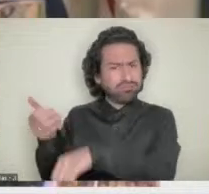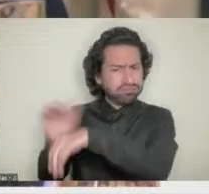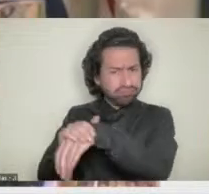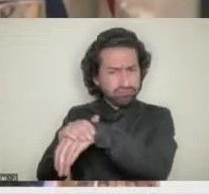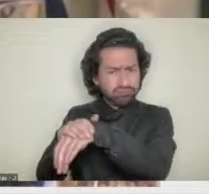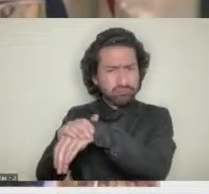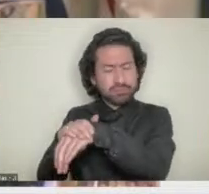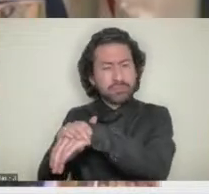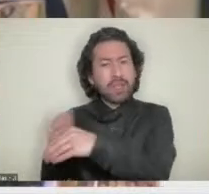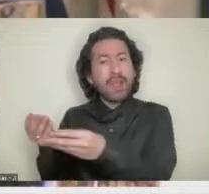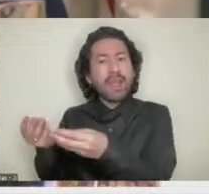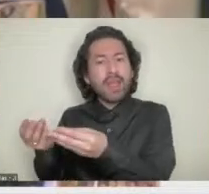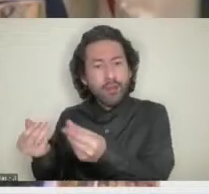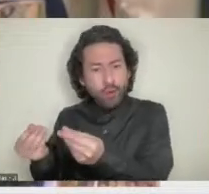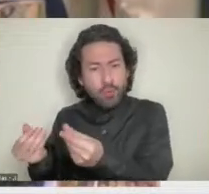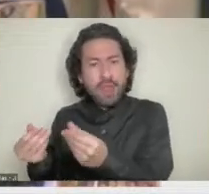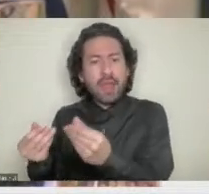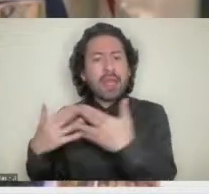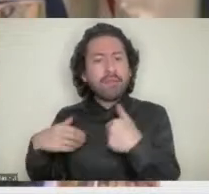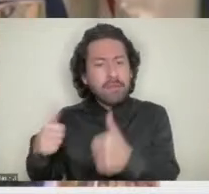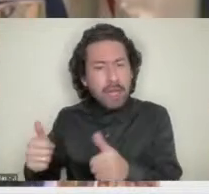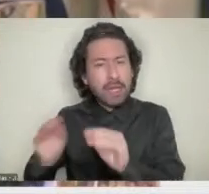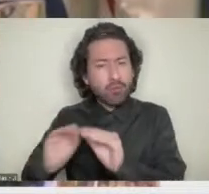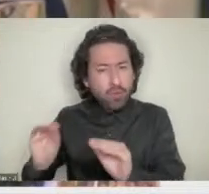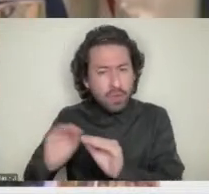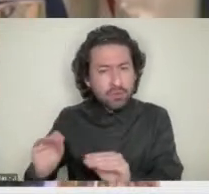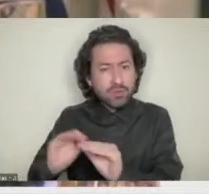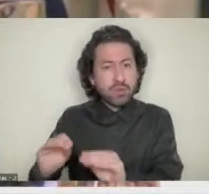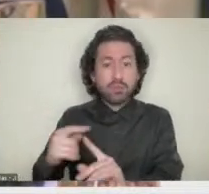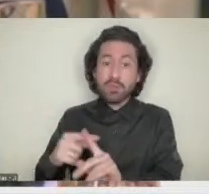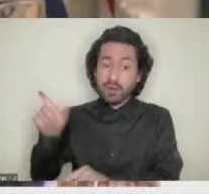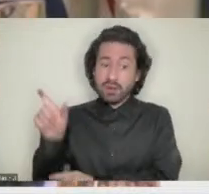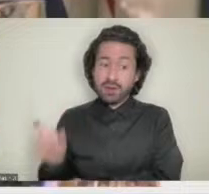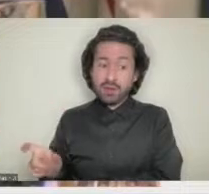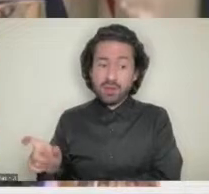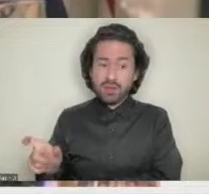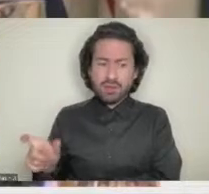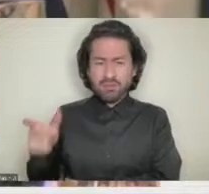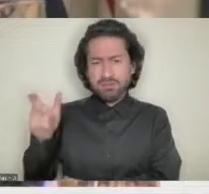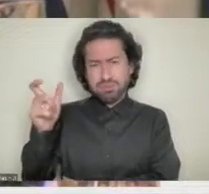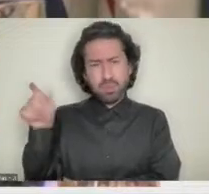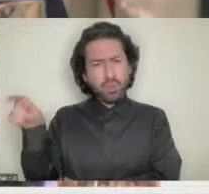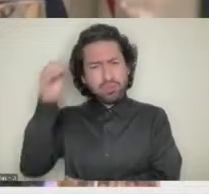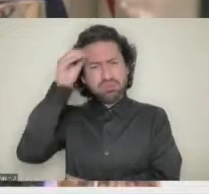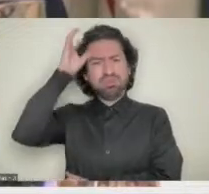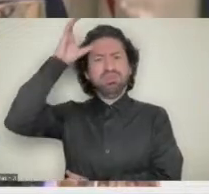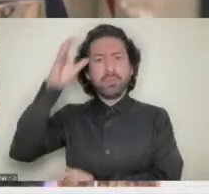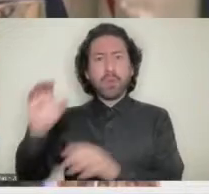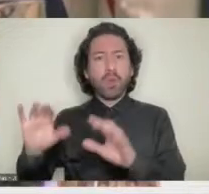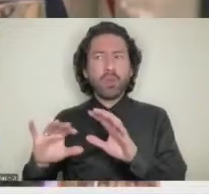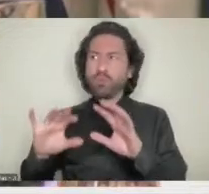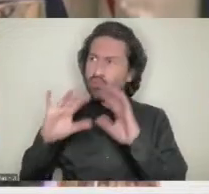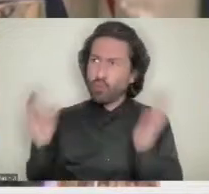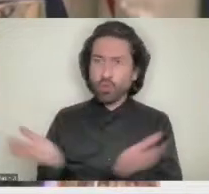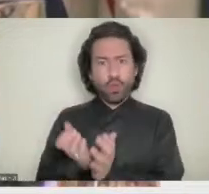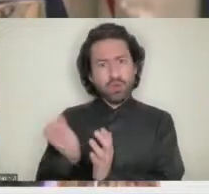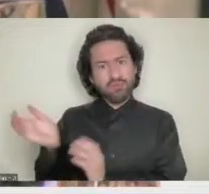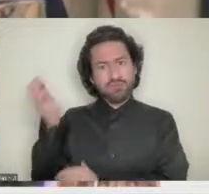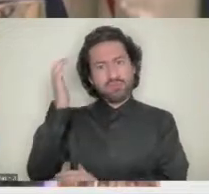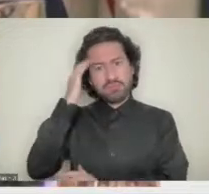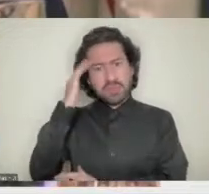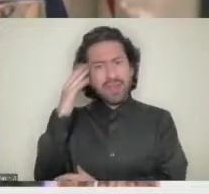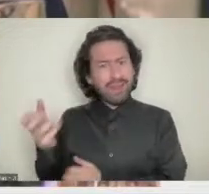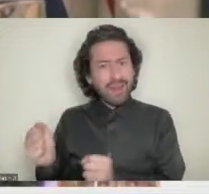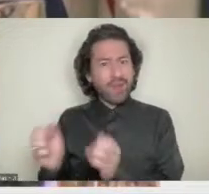a specialist in the welfare state economy, education, but is a world expert in pensions. He